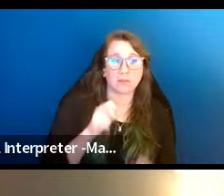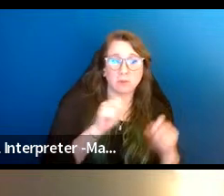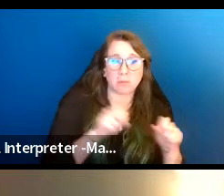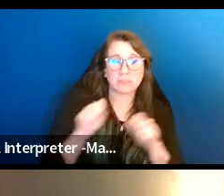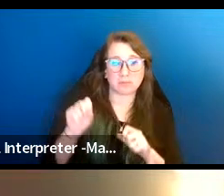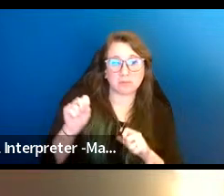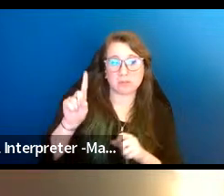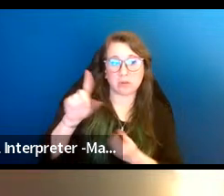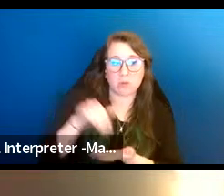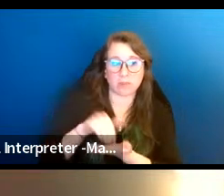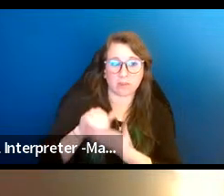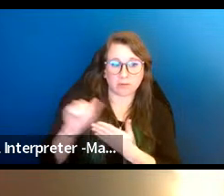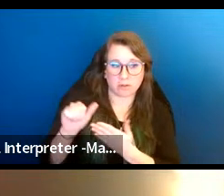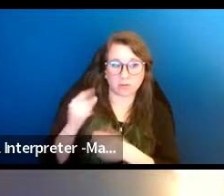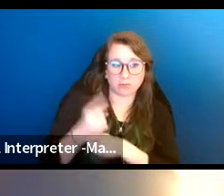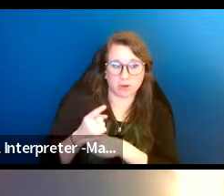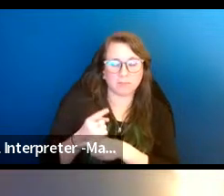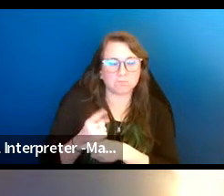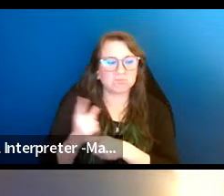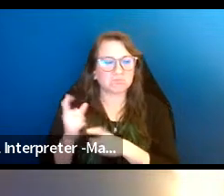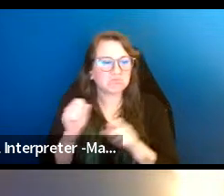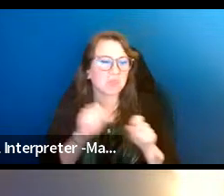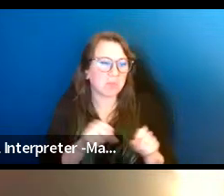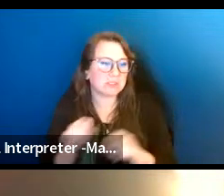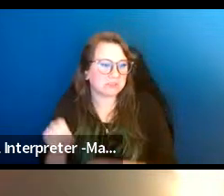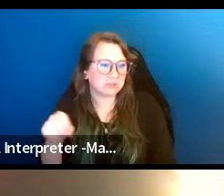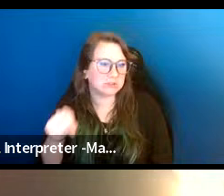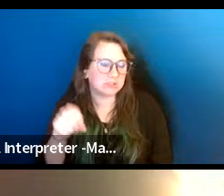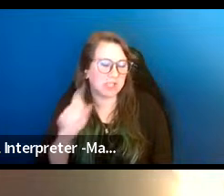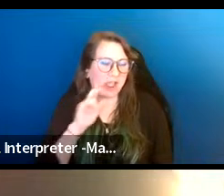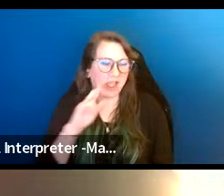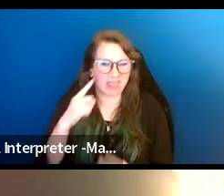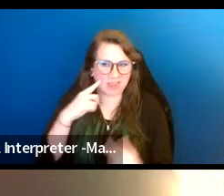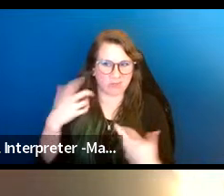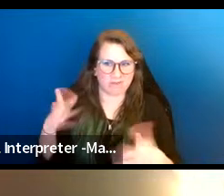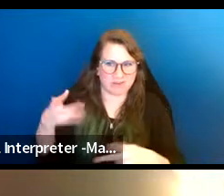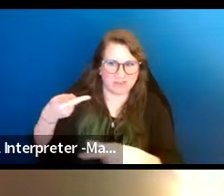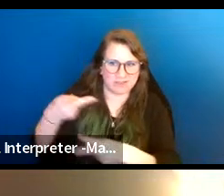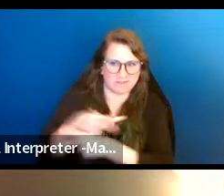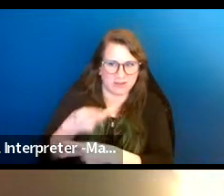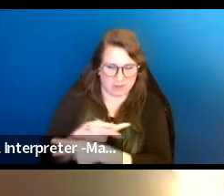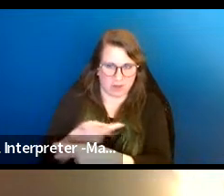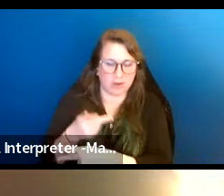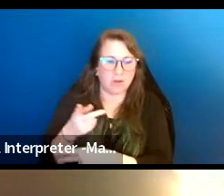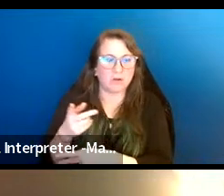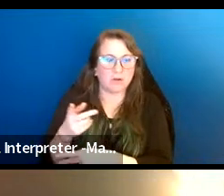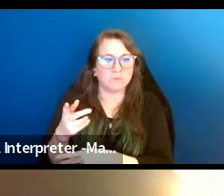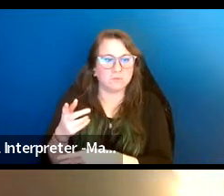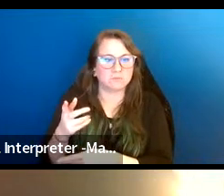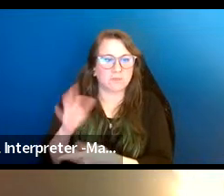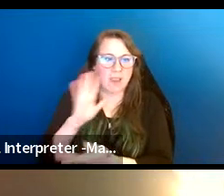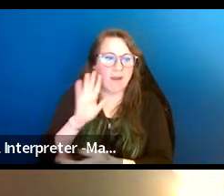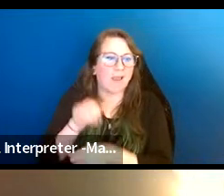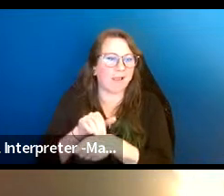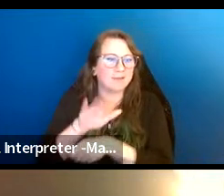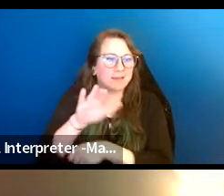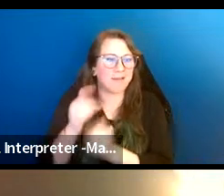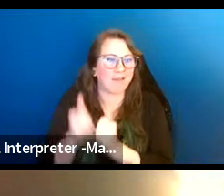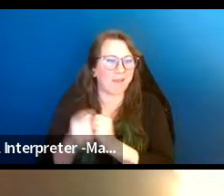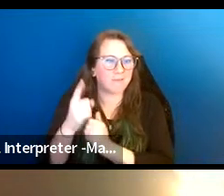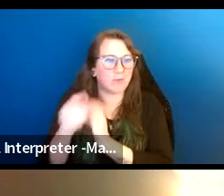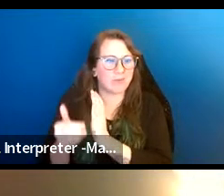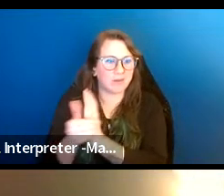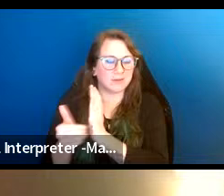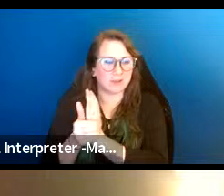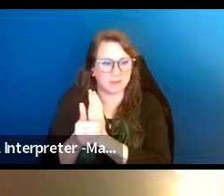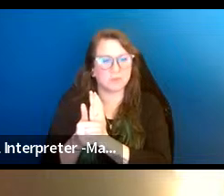1K then. Yeah, we had figured it out and it is in I sent everybody the attachment